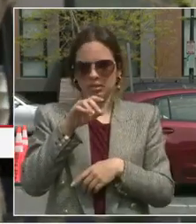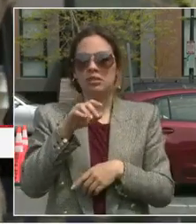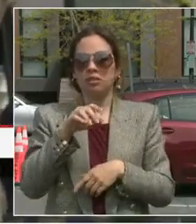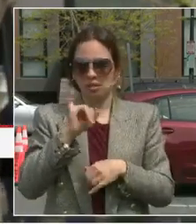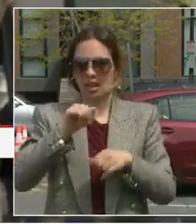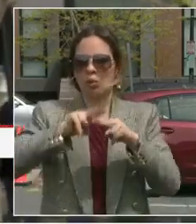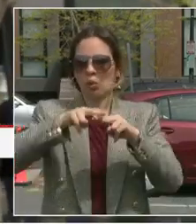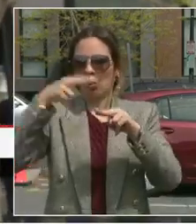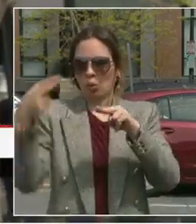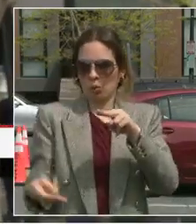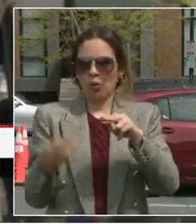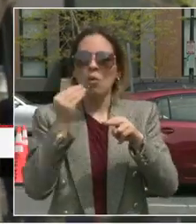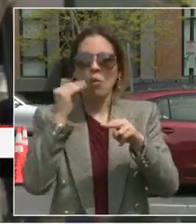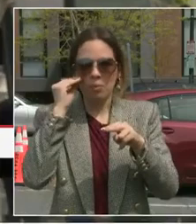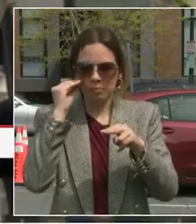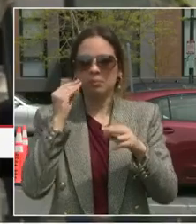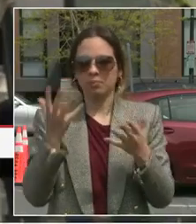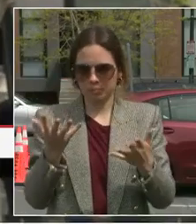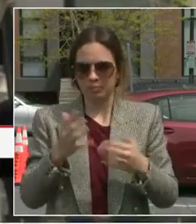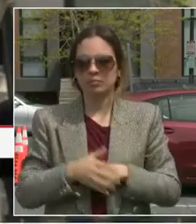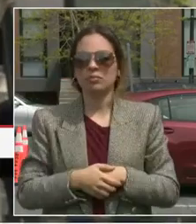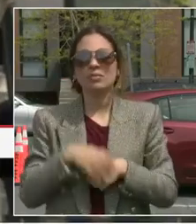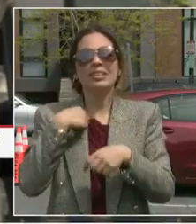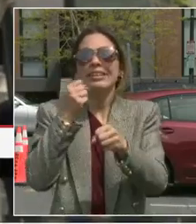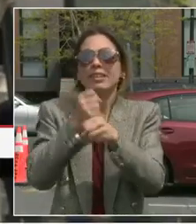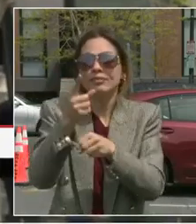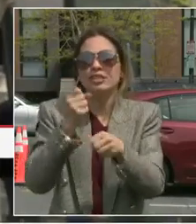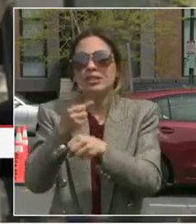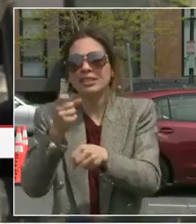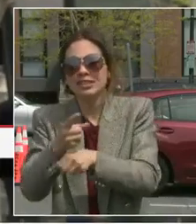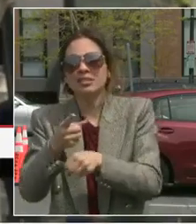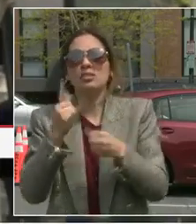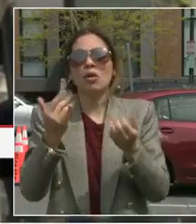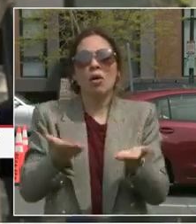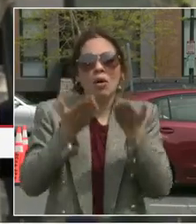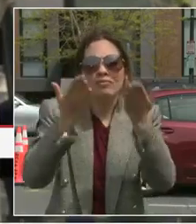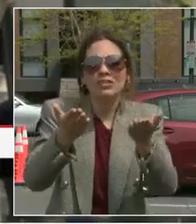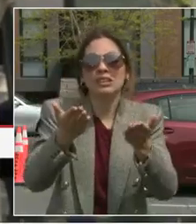we began offering year-round access to